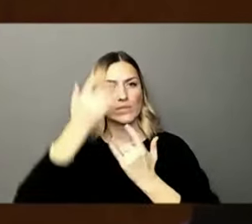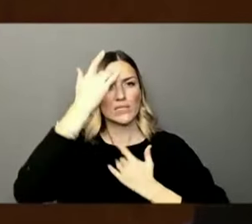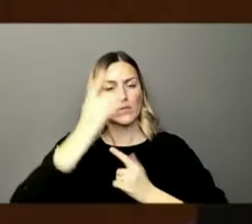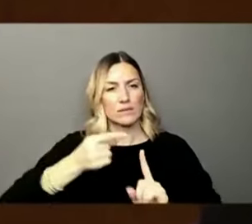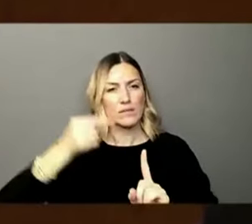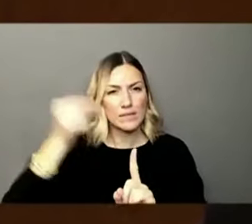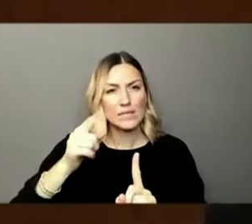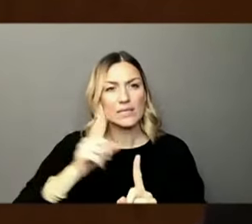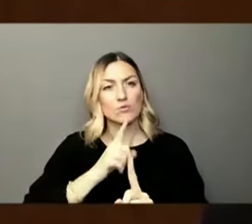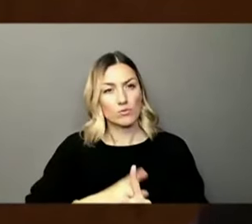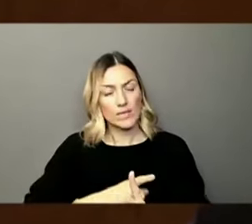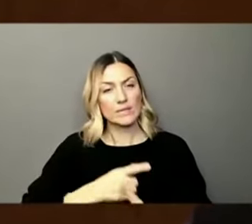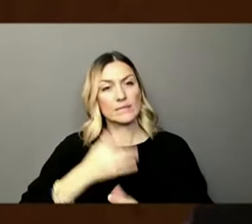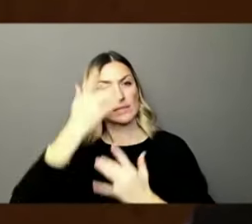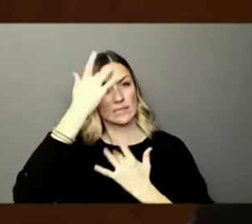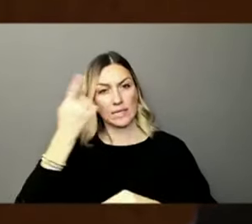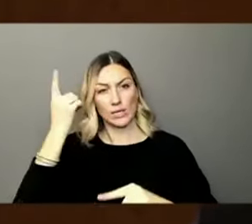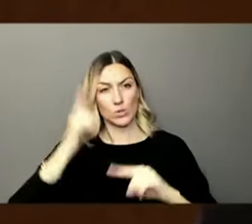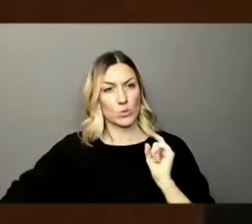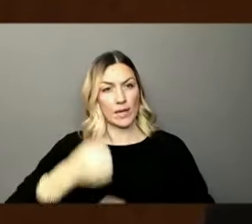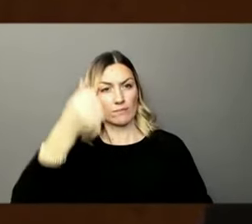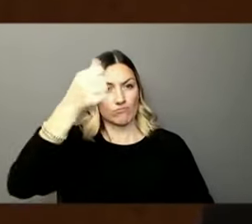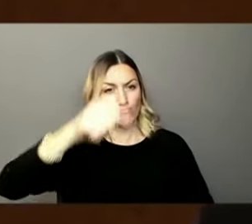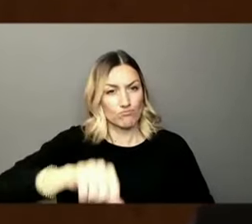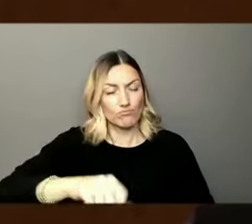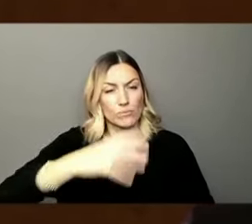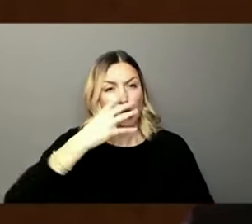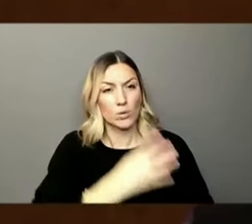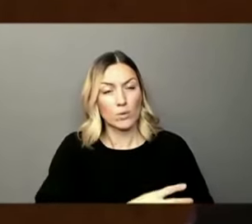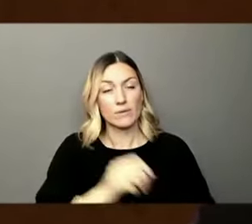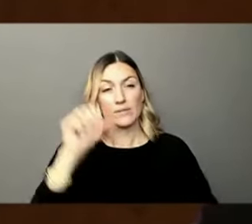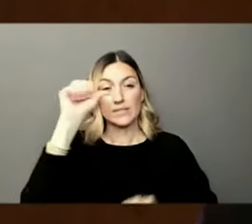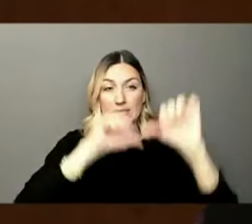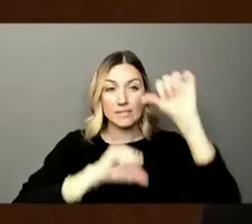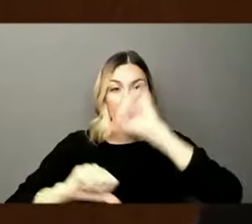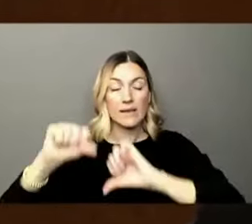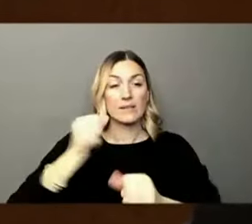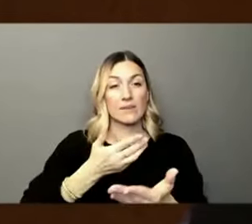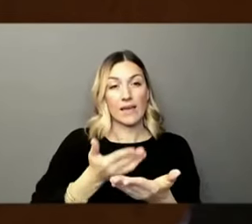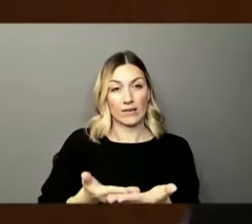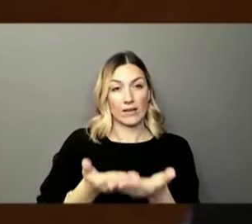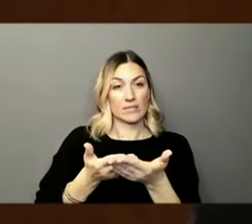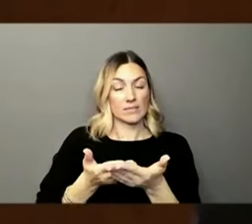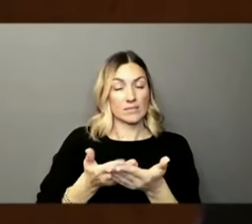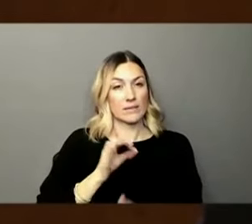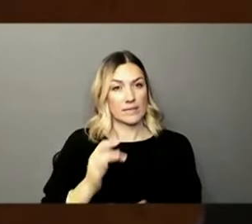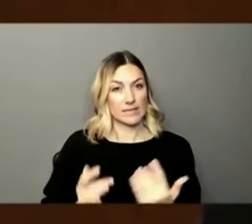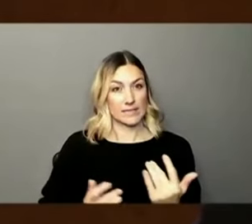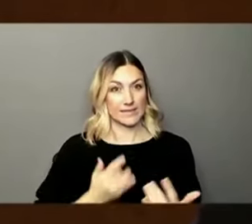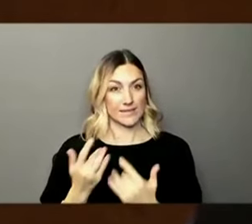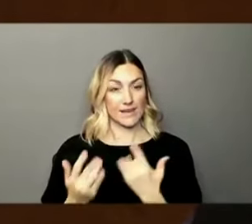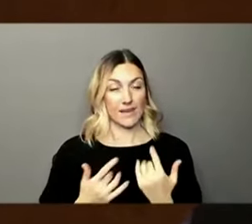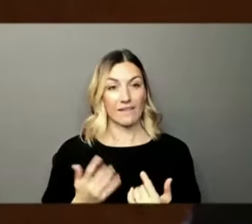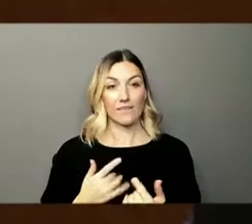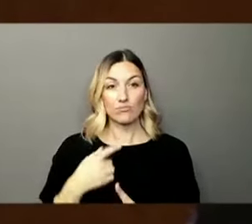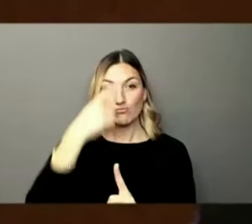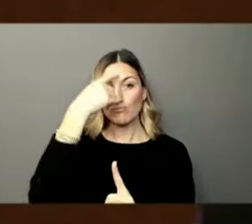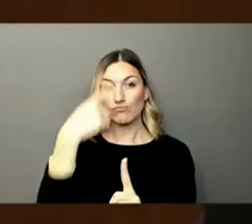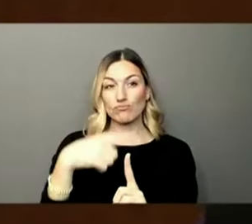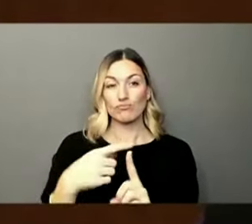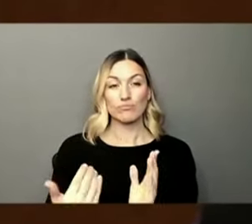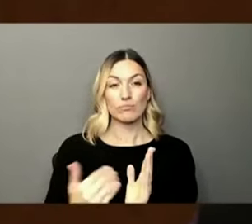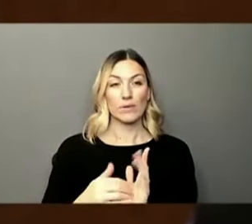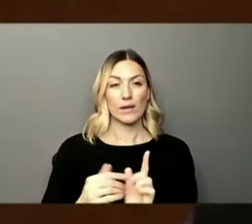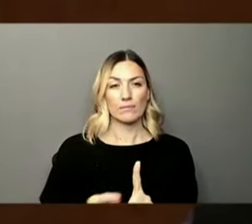real disease. It cannot be refuted. There is scientific evidence of this. And so I think that's something that's really exciting that gives us hope. But again, it gives us targets